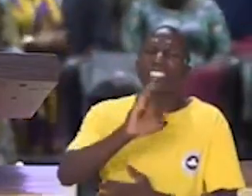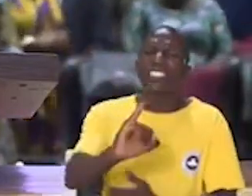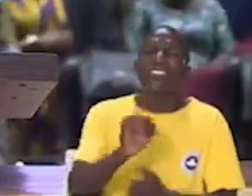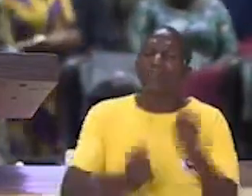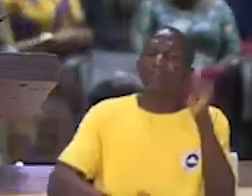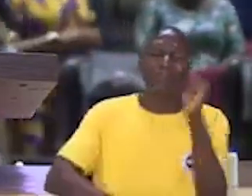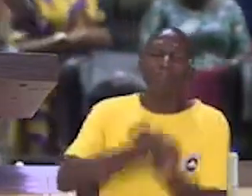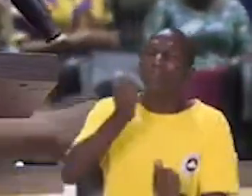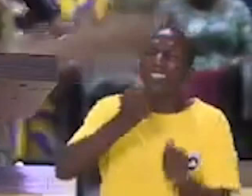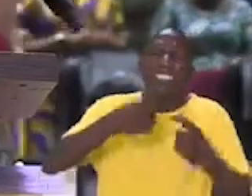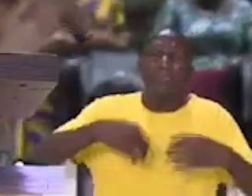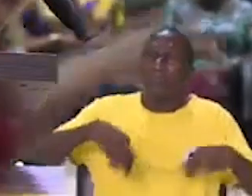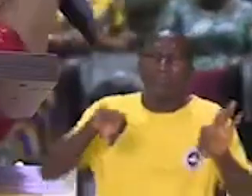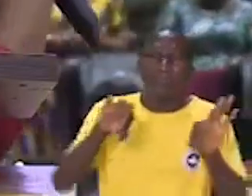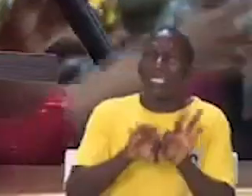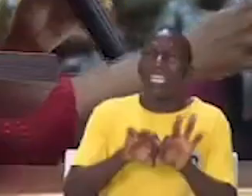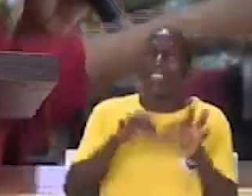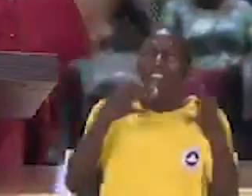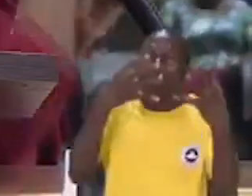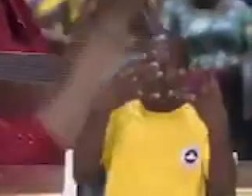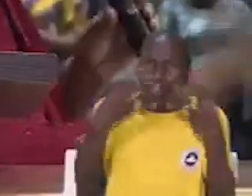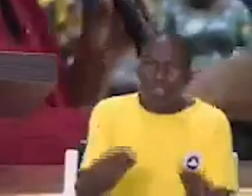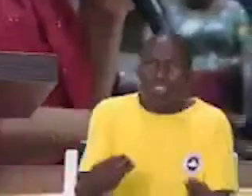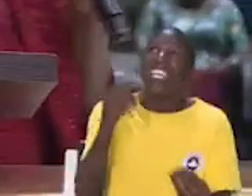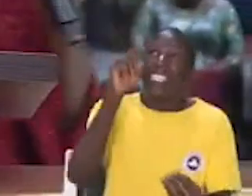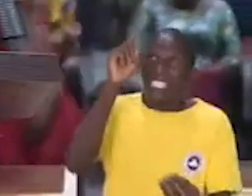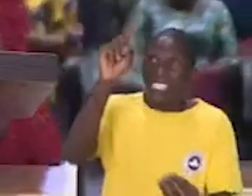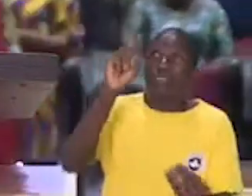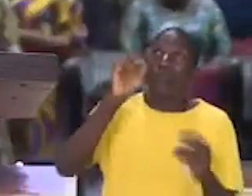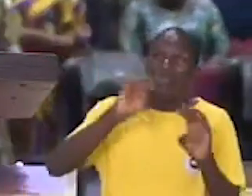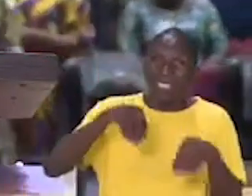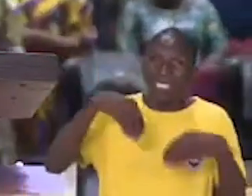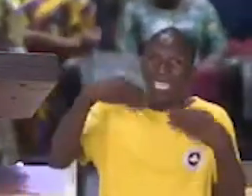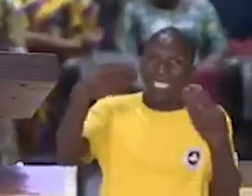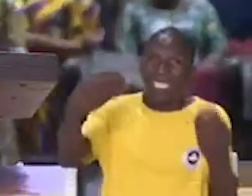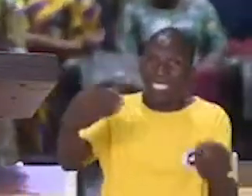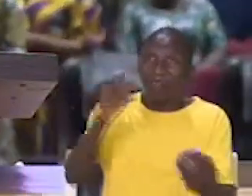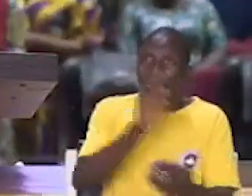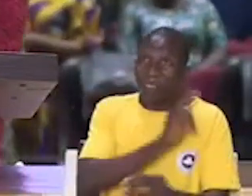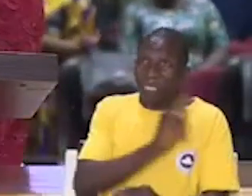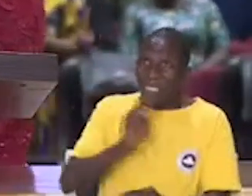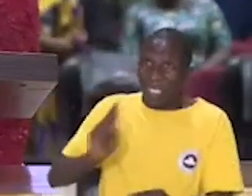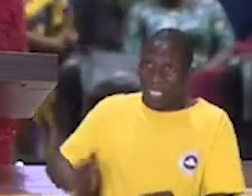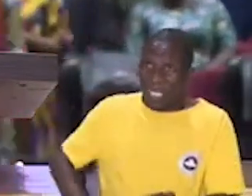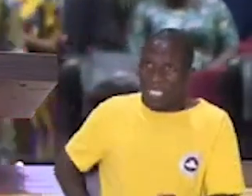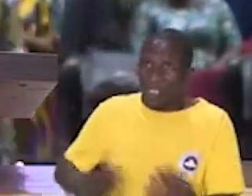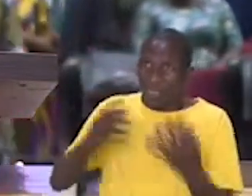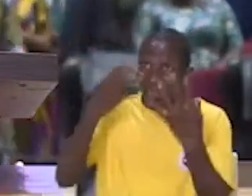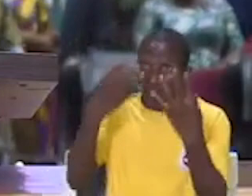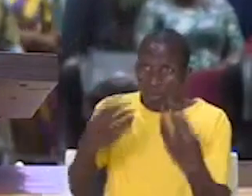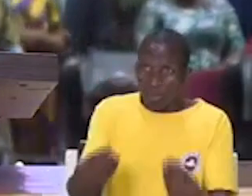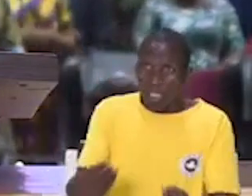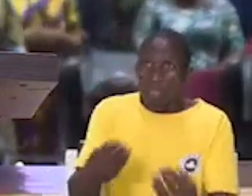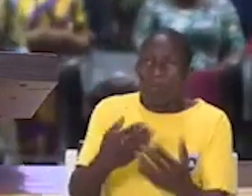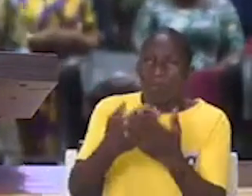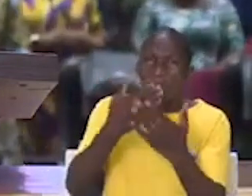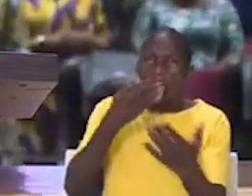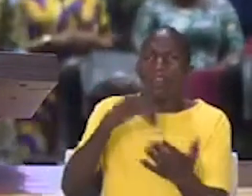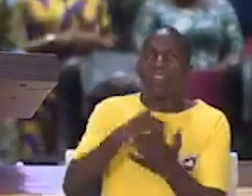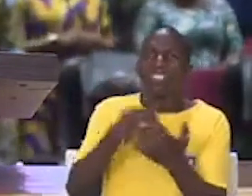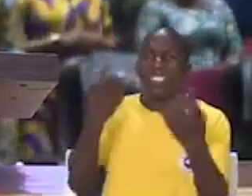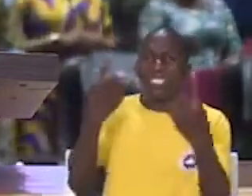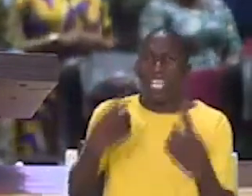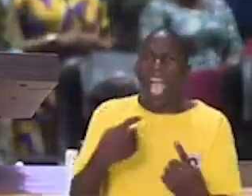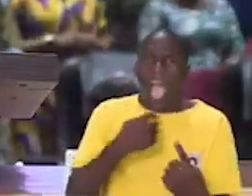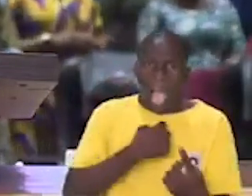solution. He's the one that gave Pharaoh solution for famine before it came. I want you to tell God,